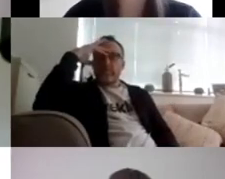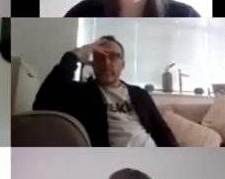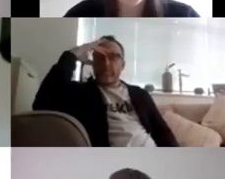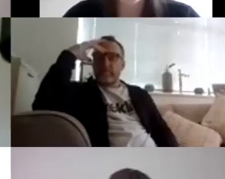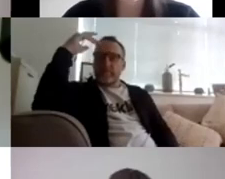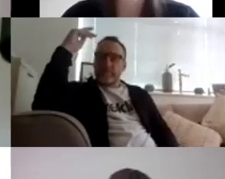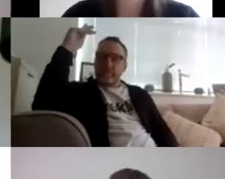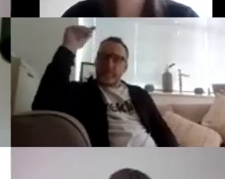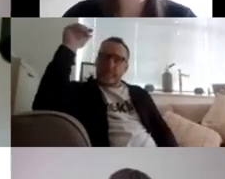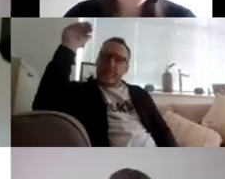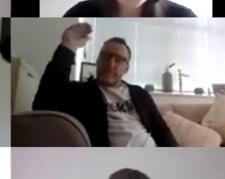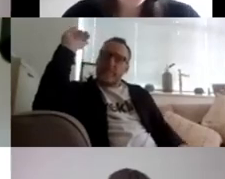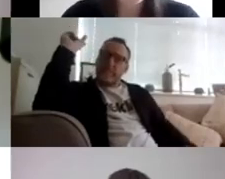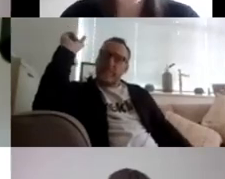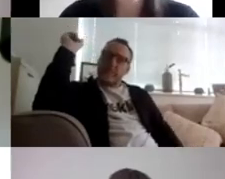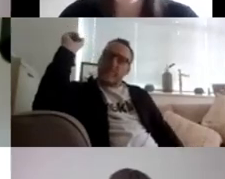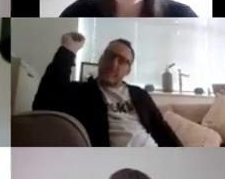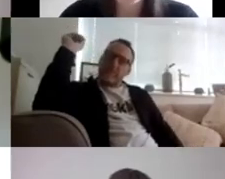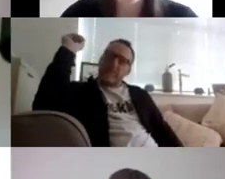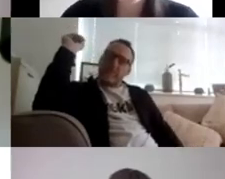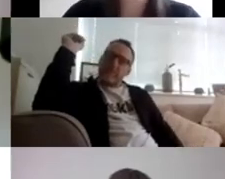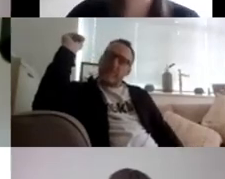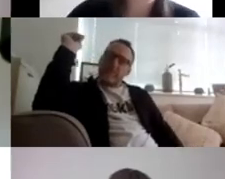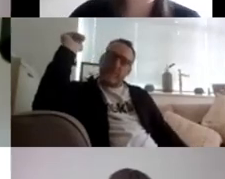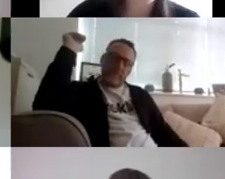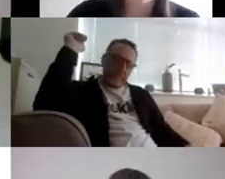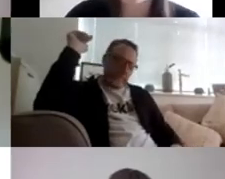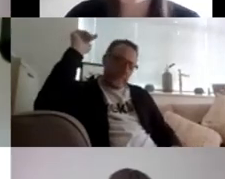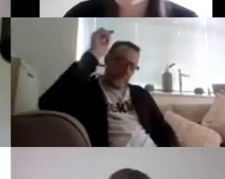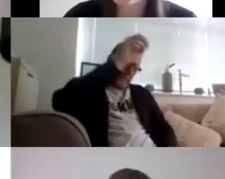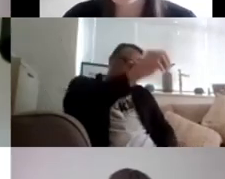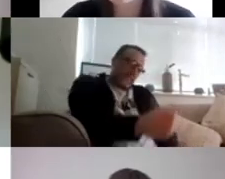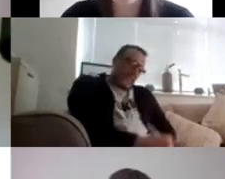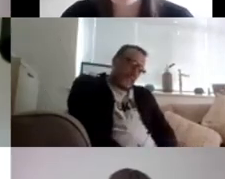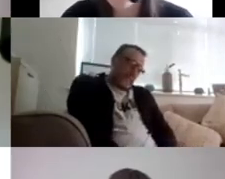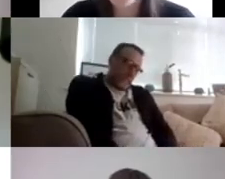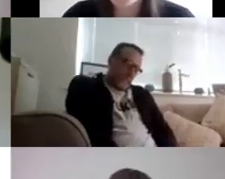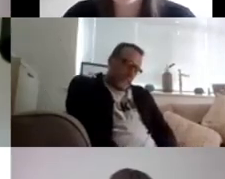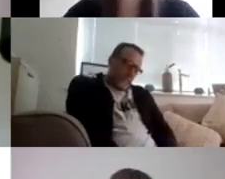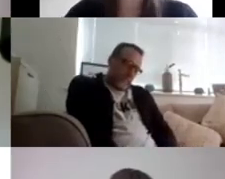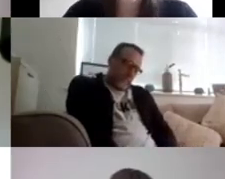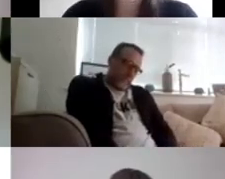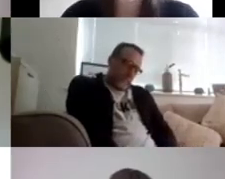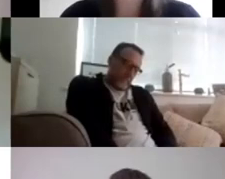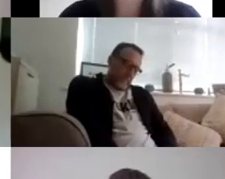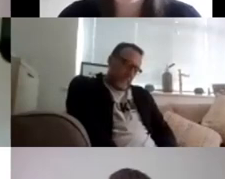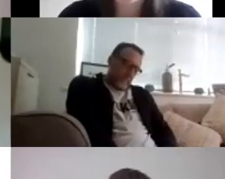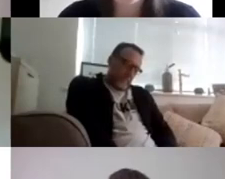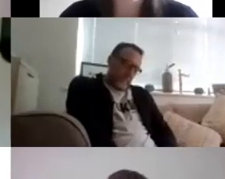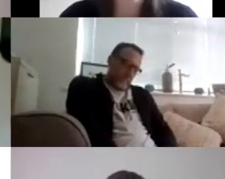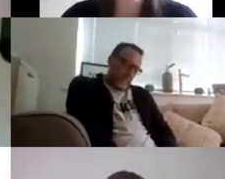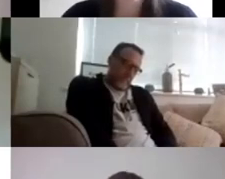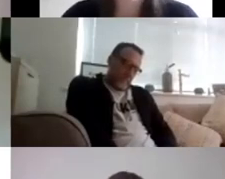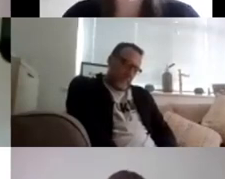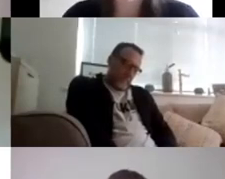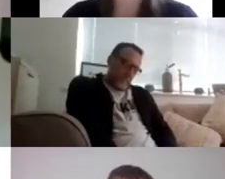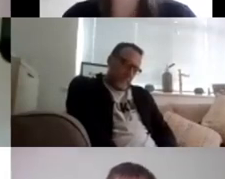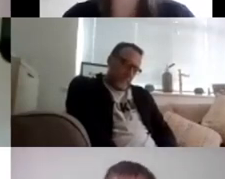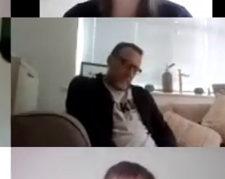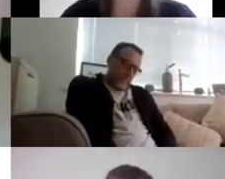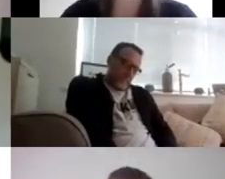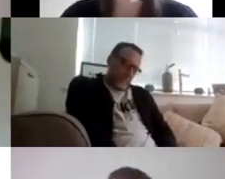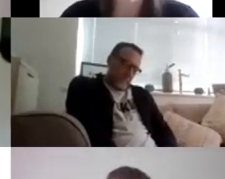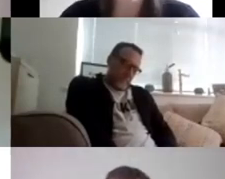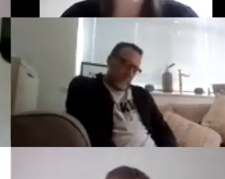meeting, you sat in a waiting room, and then I think James or David let people in. Doing that will just make sure that you keep that